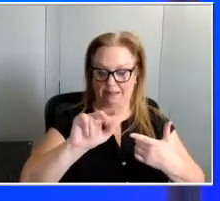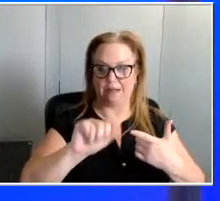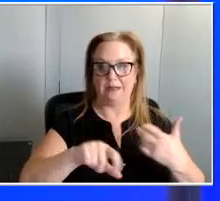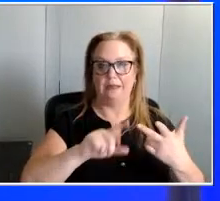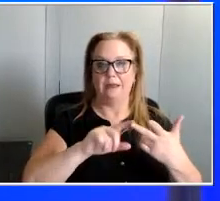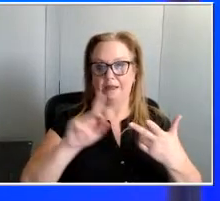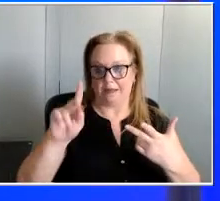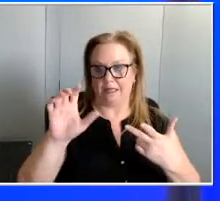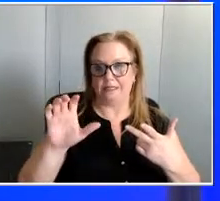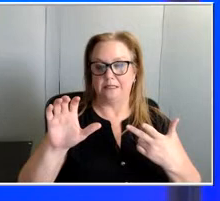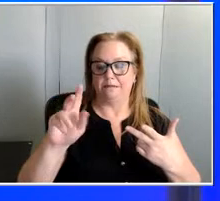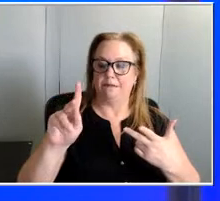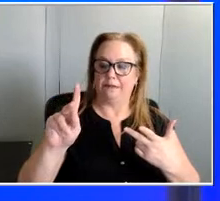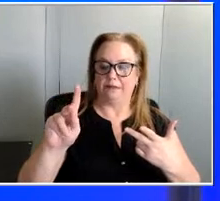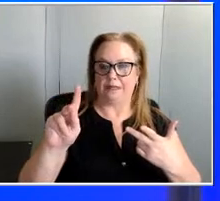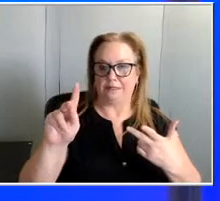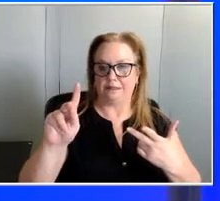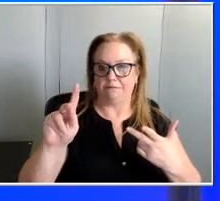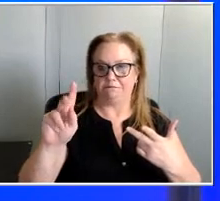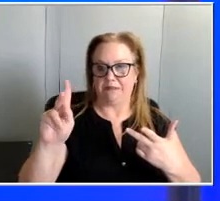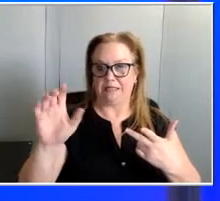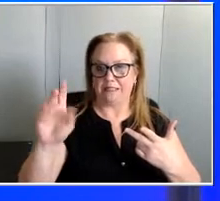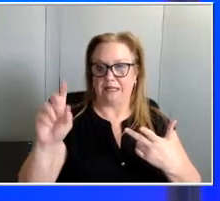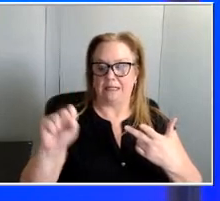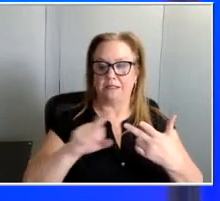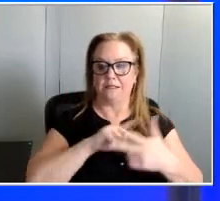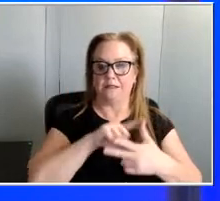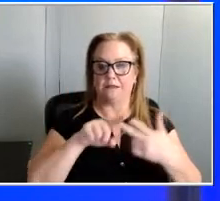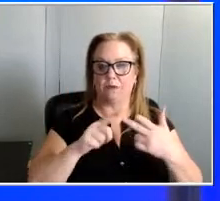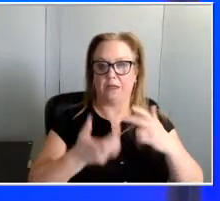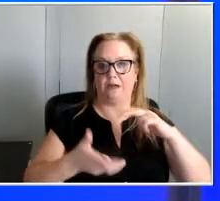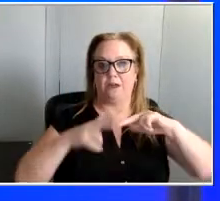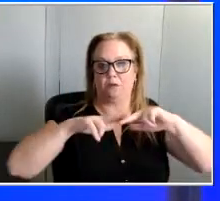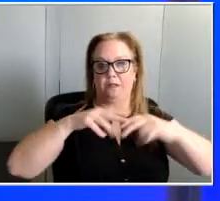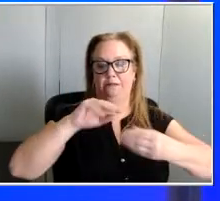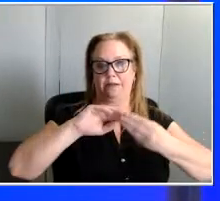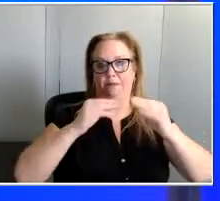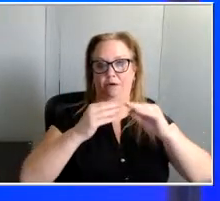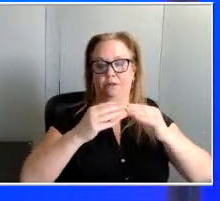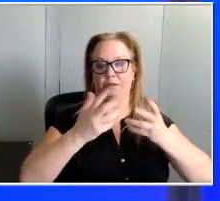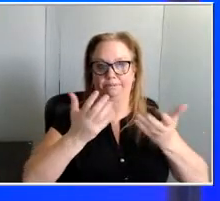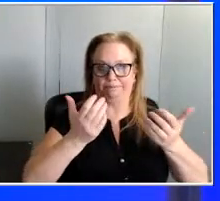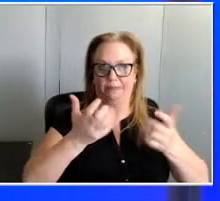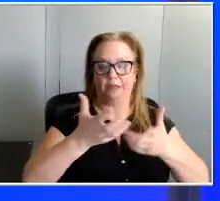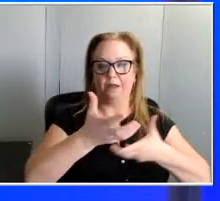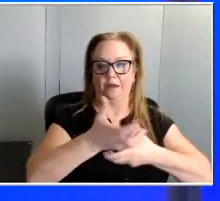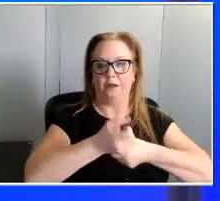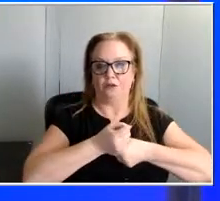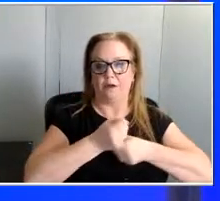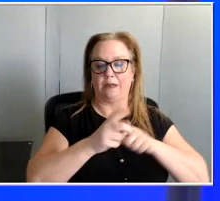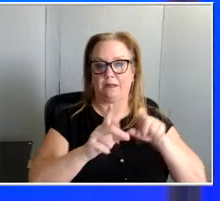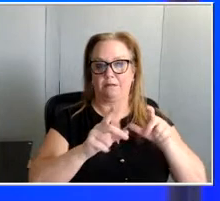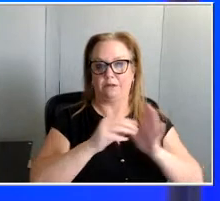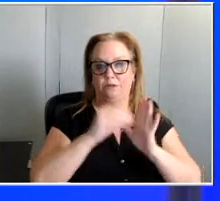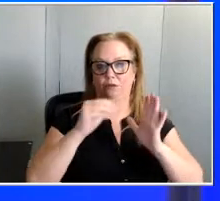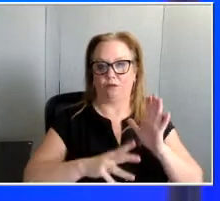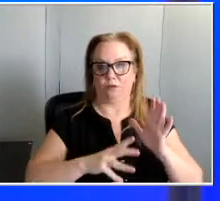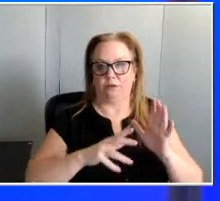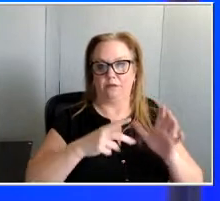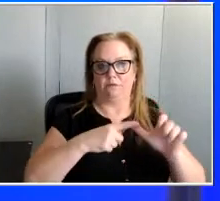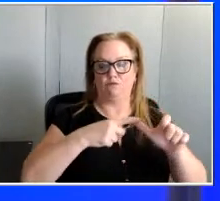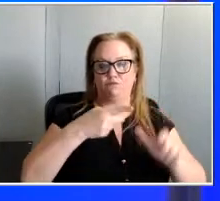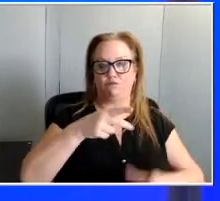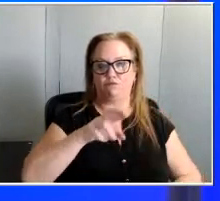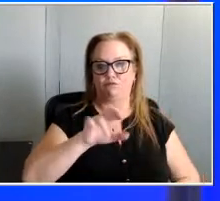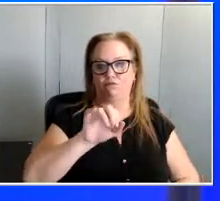City, so that we could increase enrollment and out of that, hopefully continue to attract students with an interest in primary care and